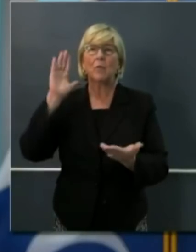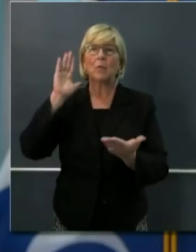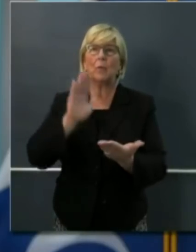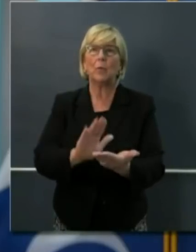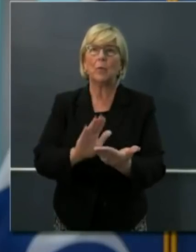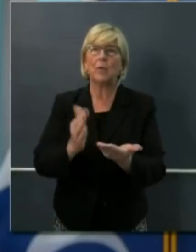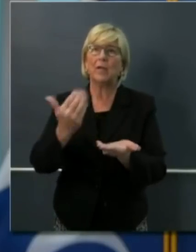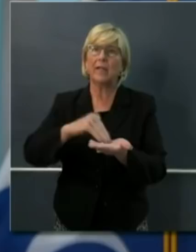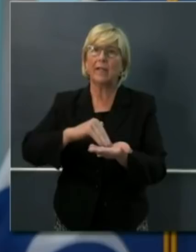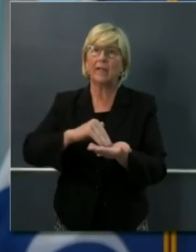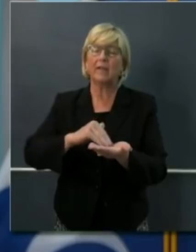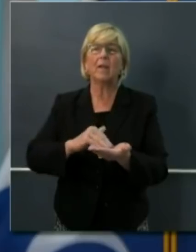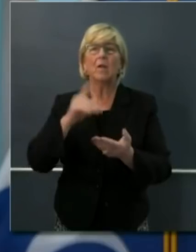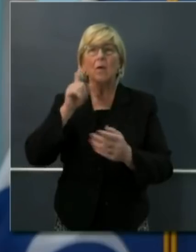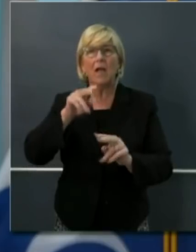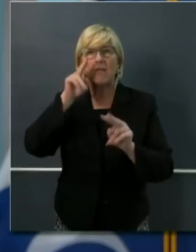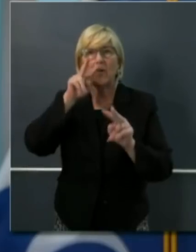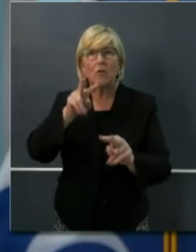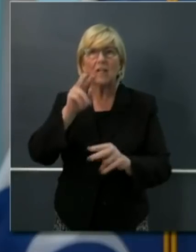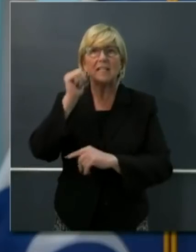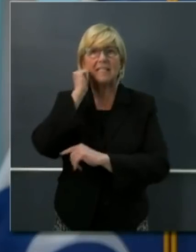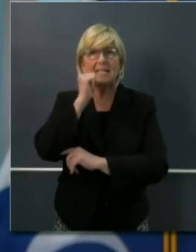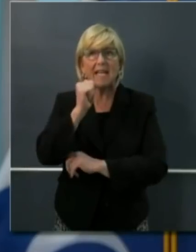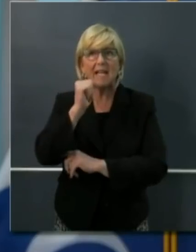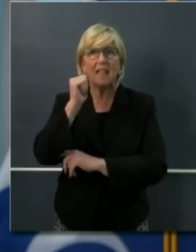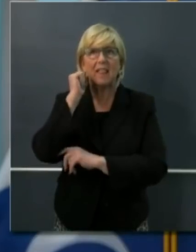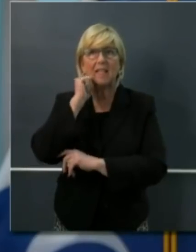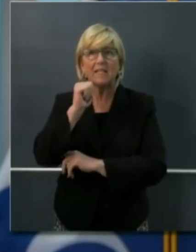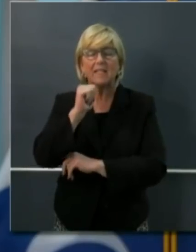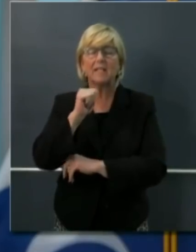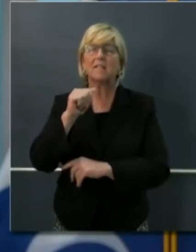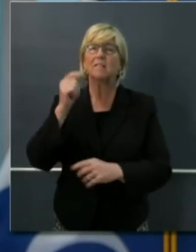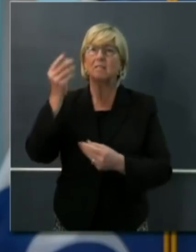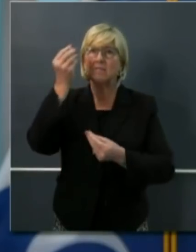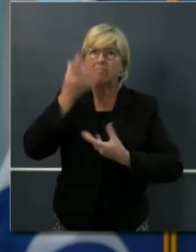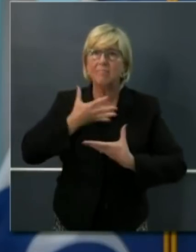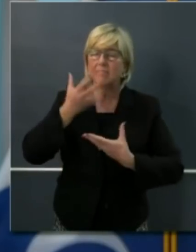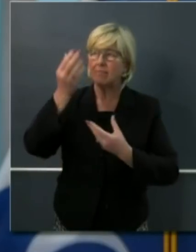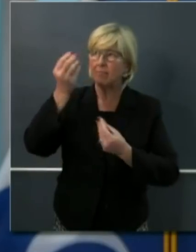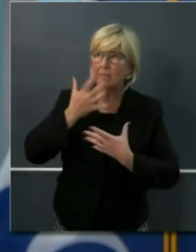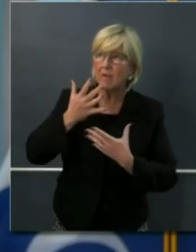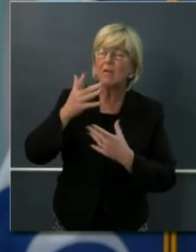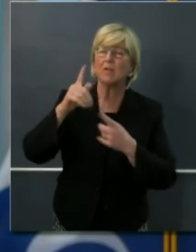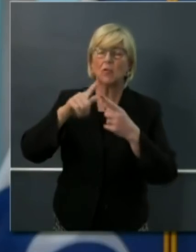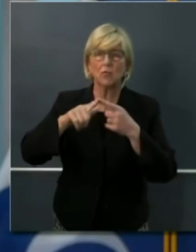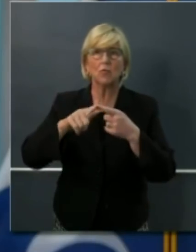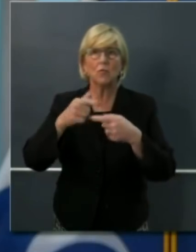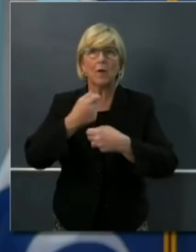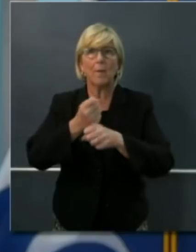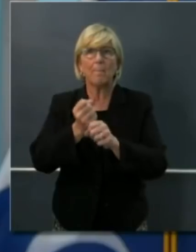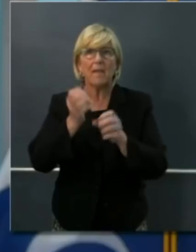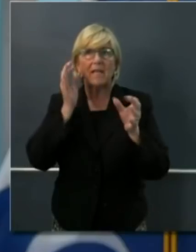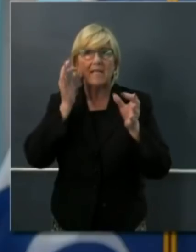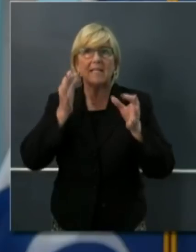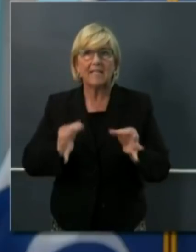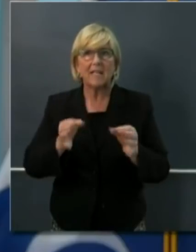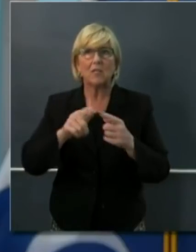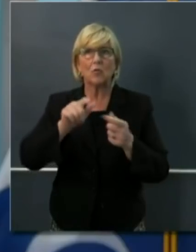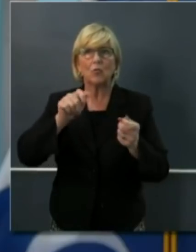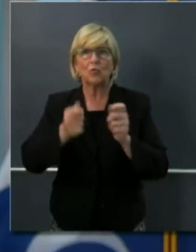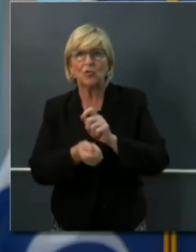we have to look every day at the data, the dashboard of information coming back, to make sure that we are